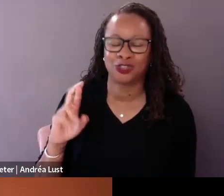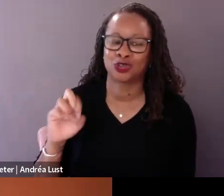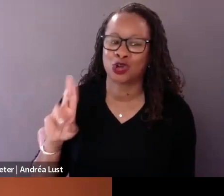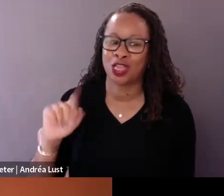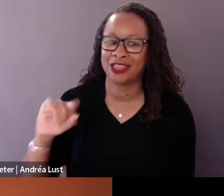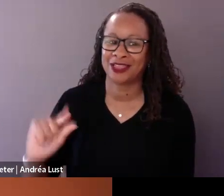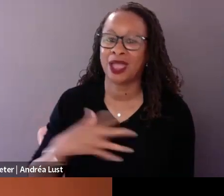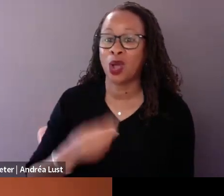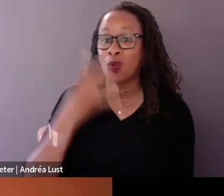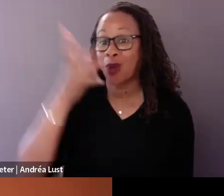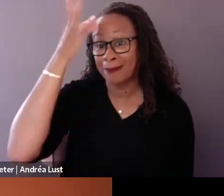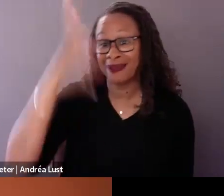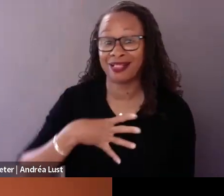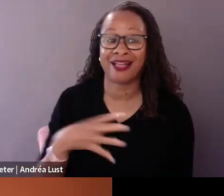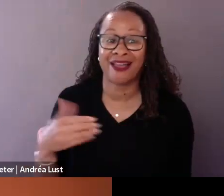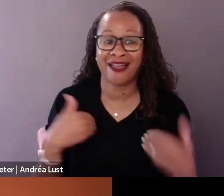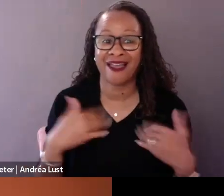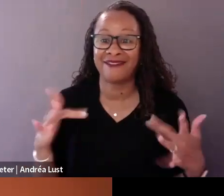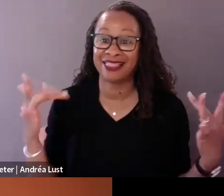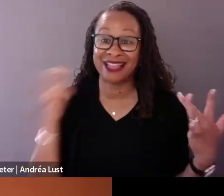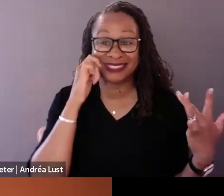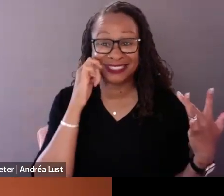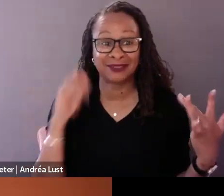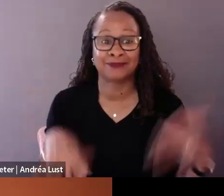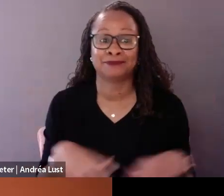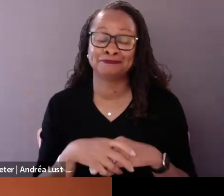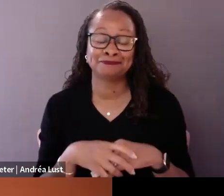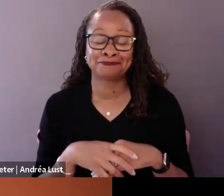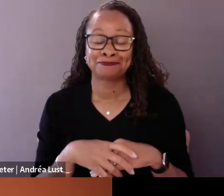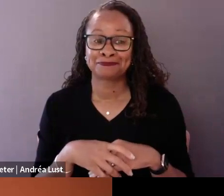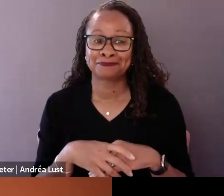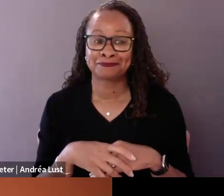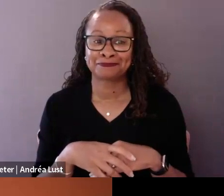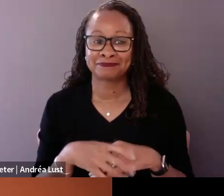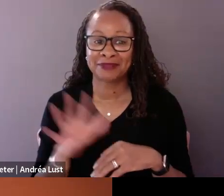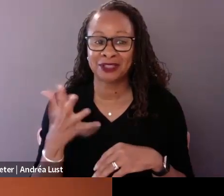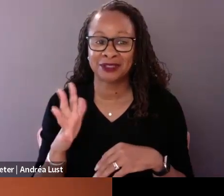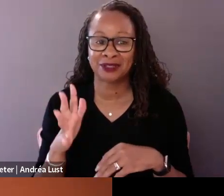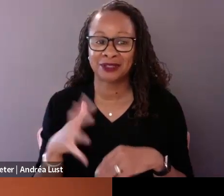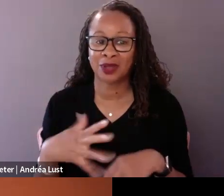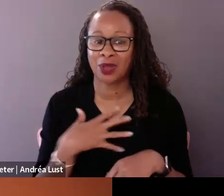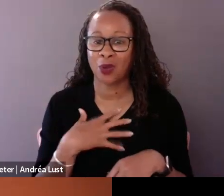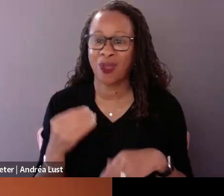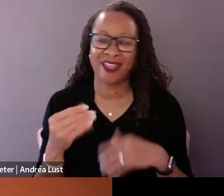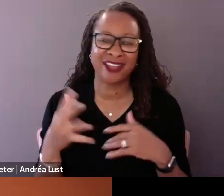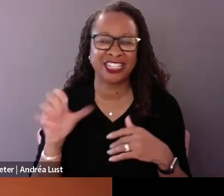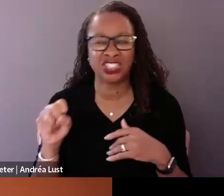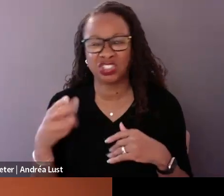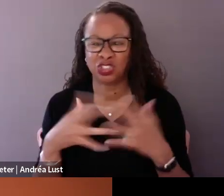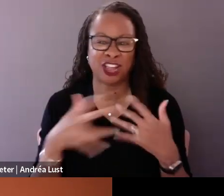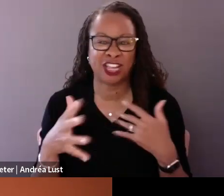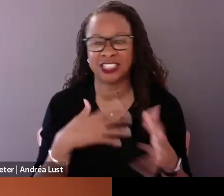white male. I have light skin and sort of whitish, grayish,